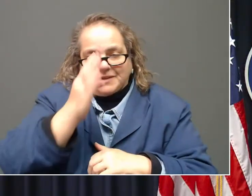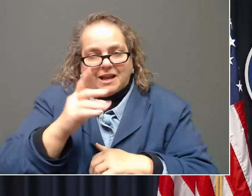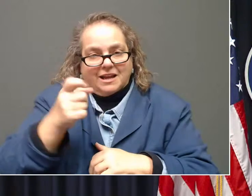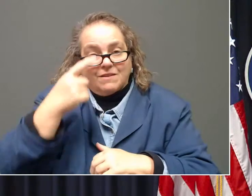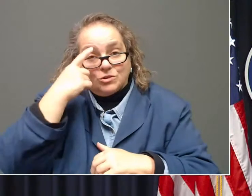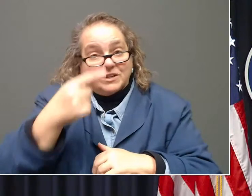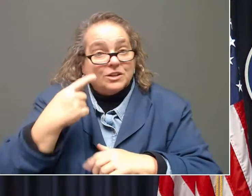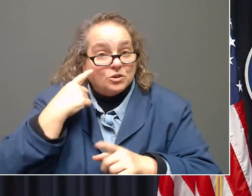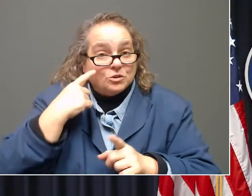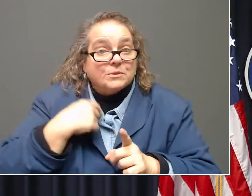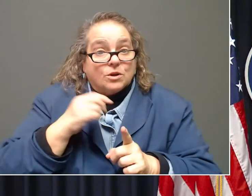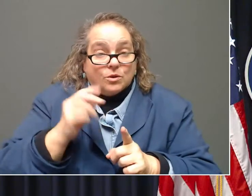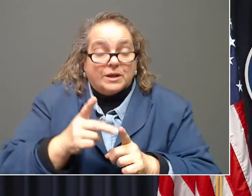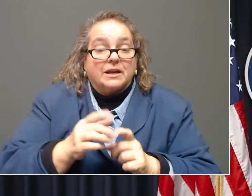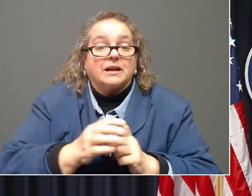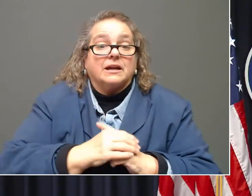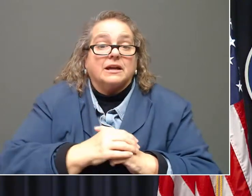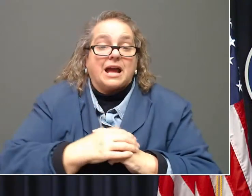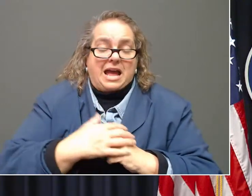places, I think that was